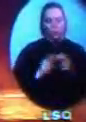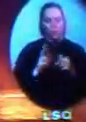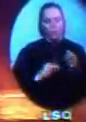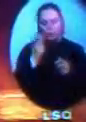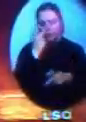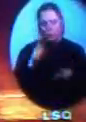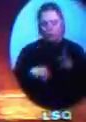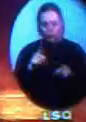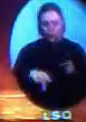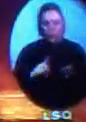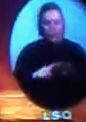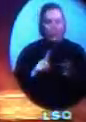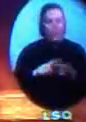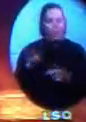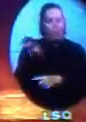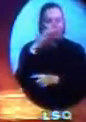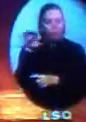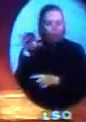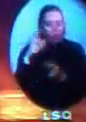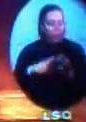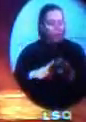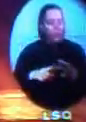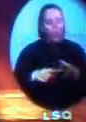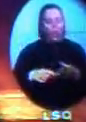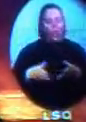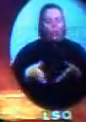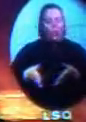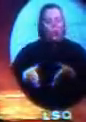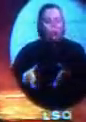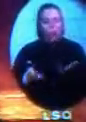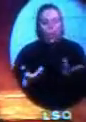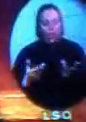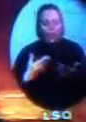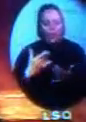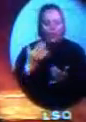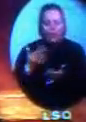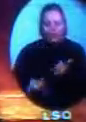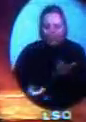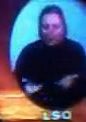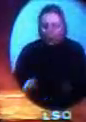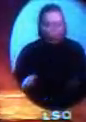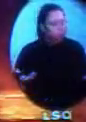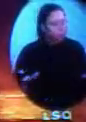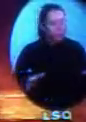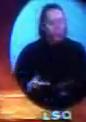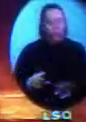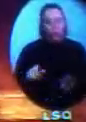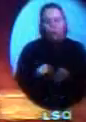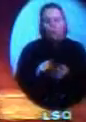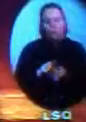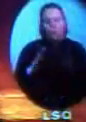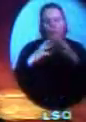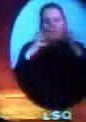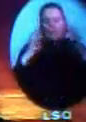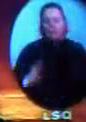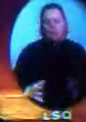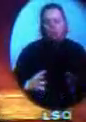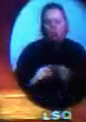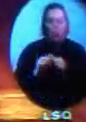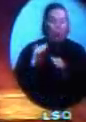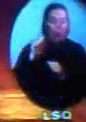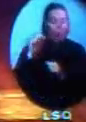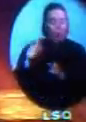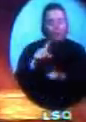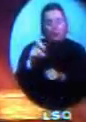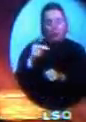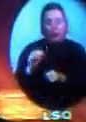up to hundreds of kilometers away from the inconvenience of the summit. Meanwhile, Toronto business owners received nothing for